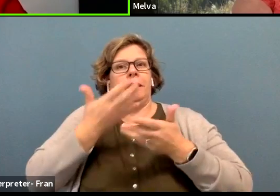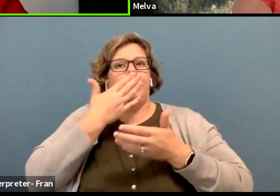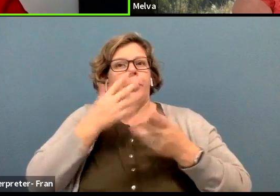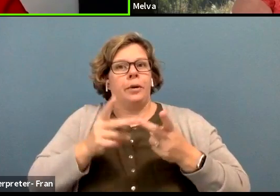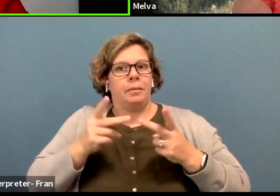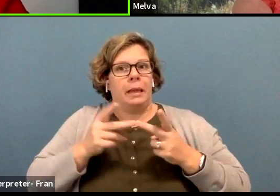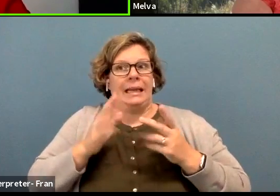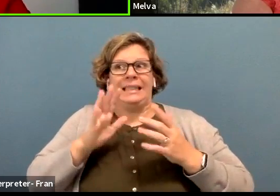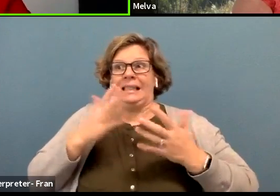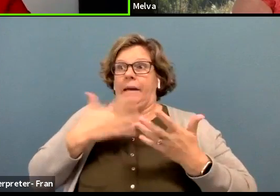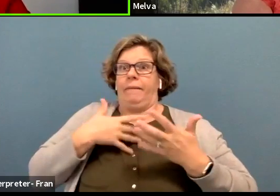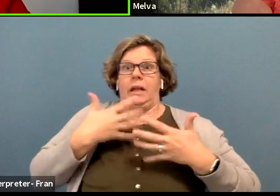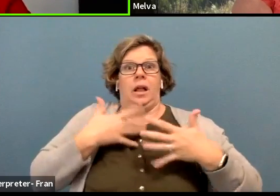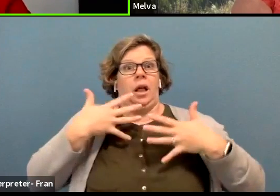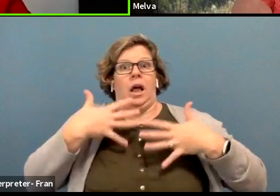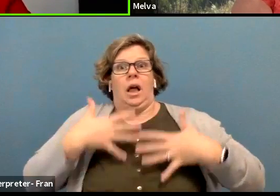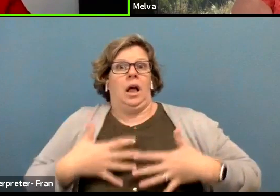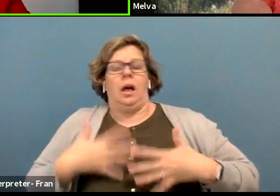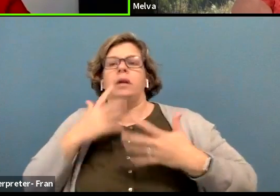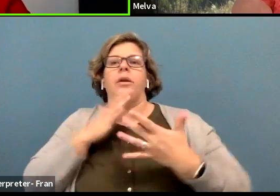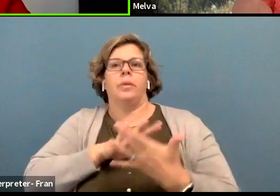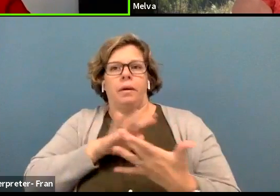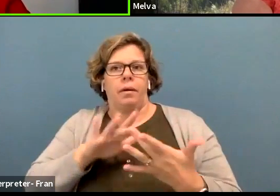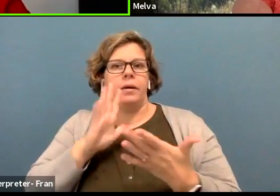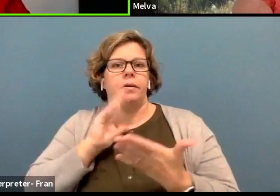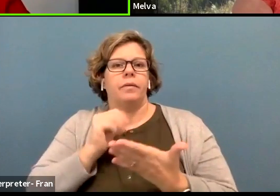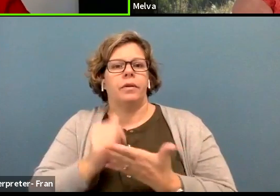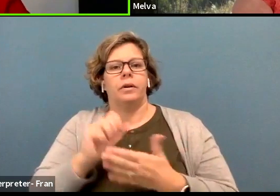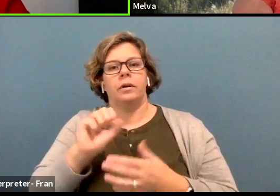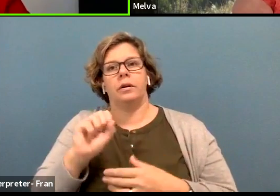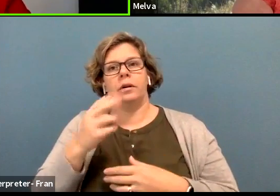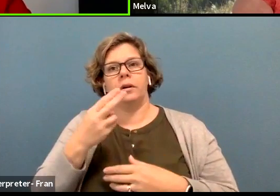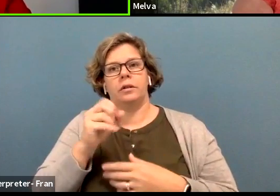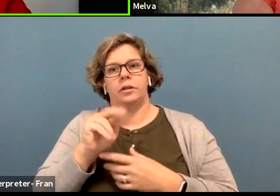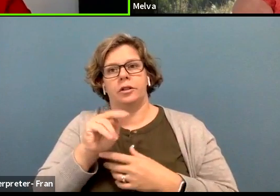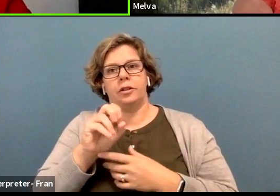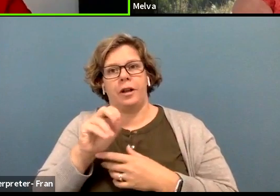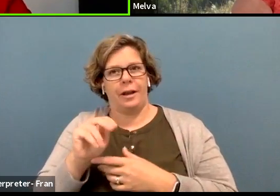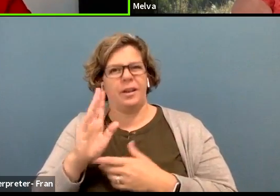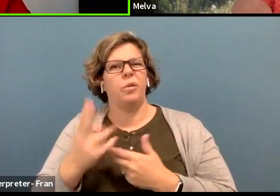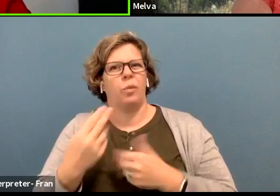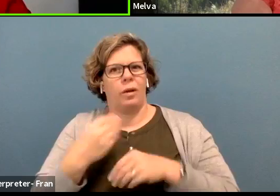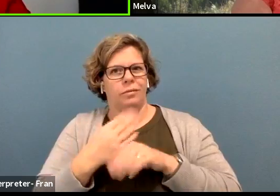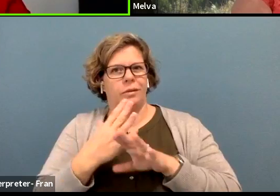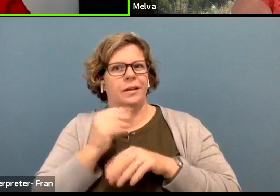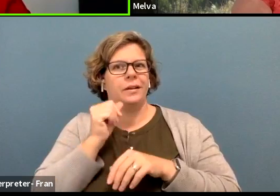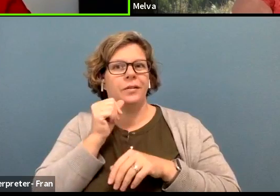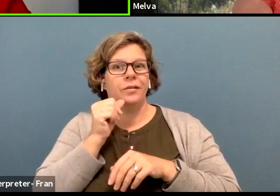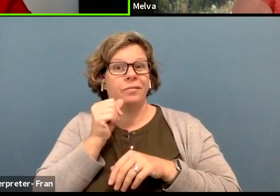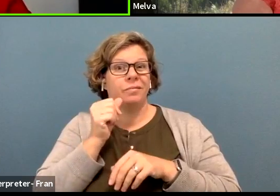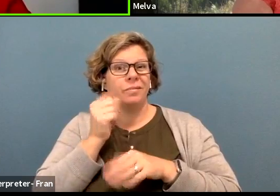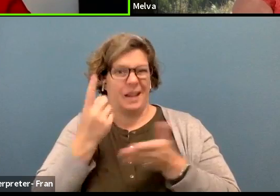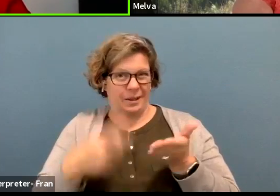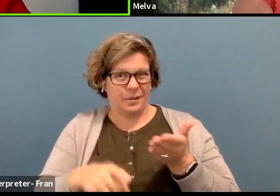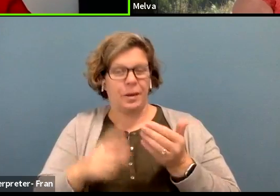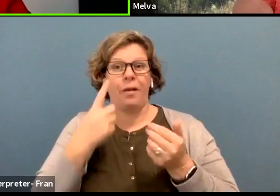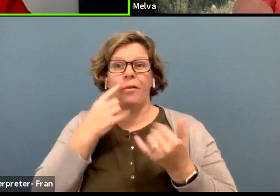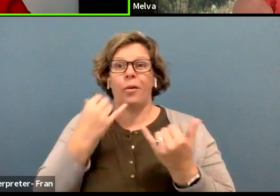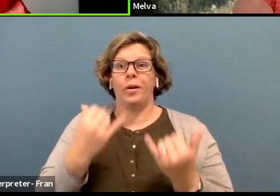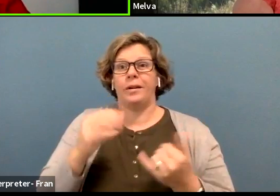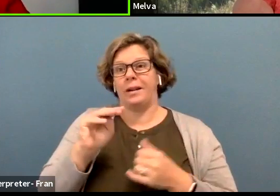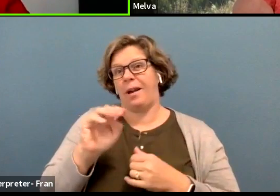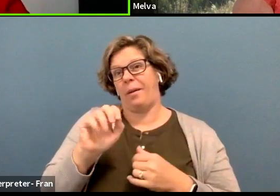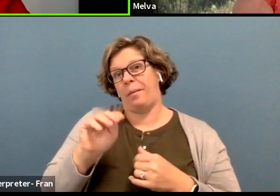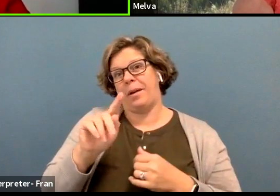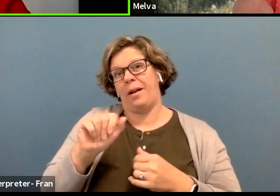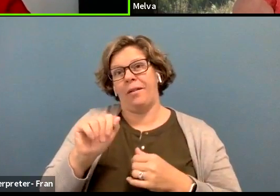help if you need it. So look forward to Shannon joining us. For now, everyone, Melva,